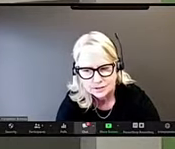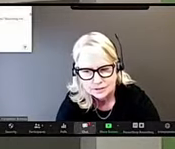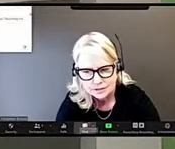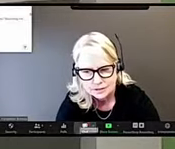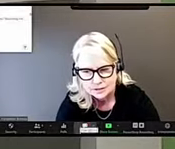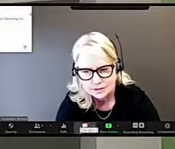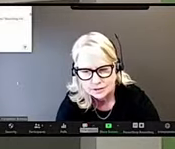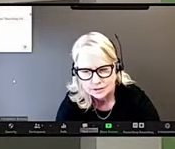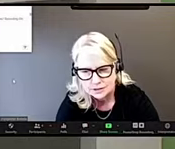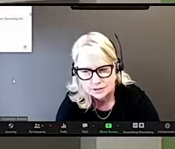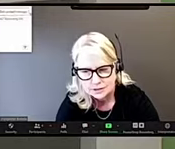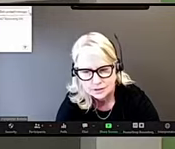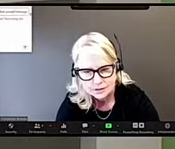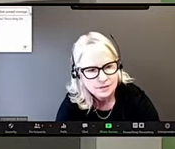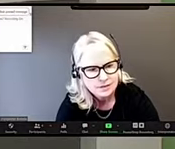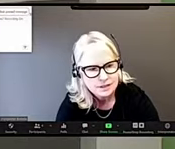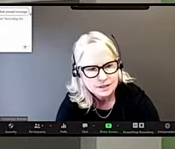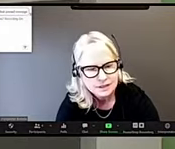Thank you, Breton.